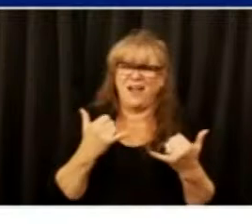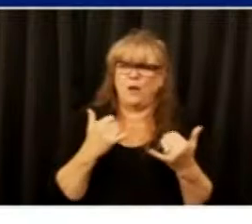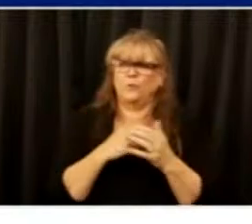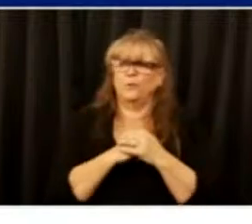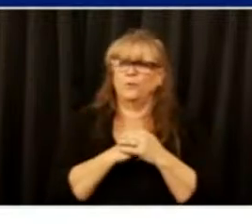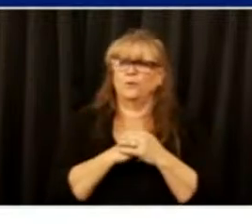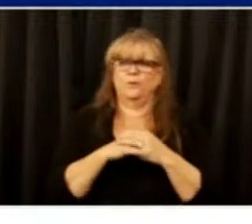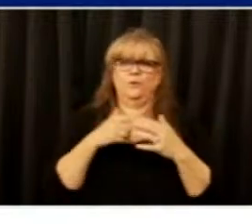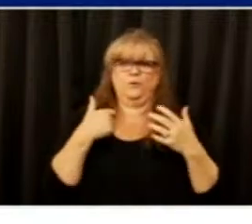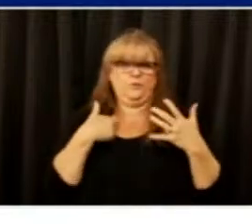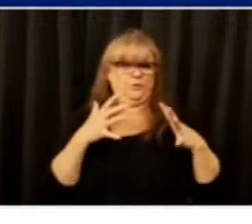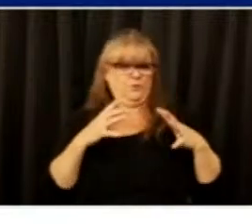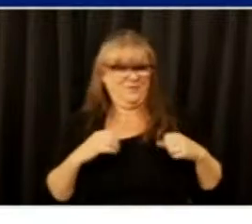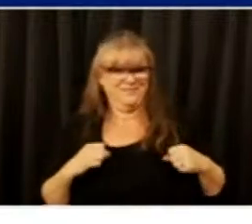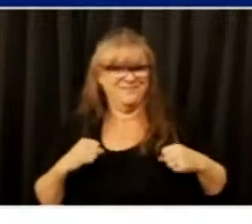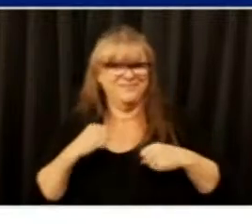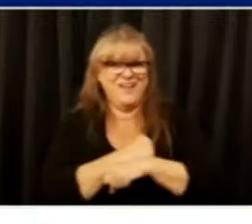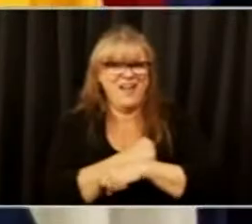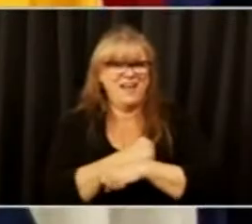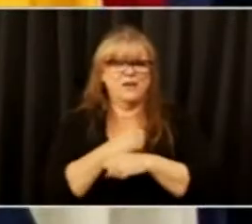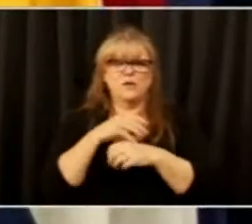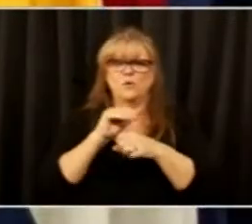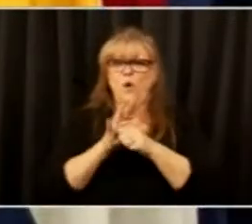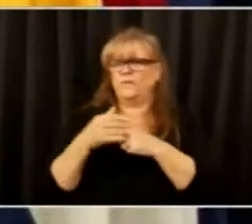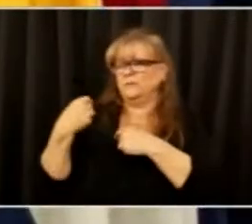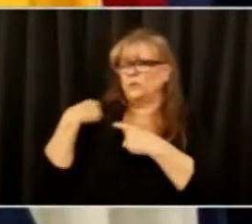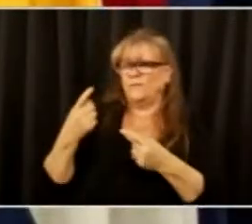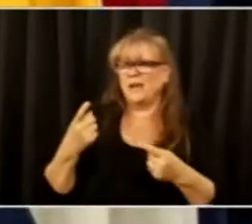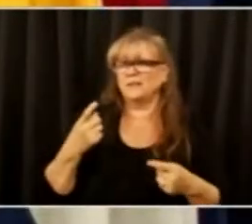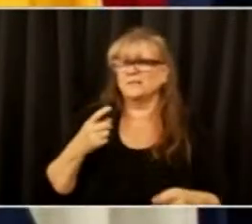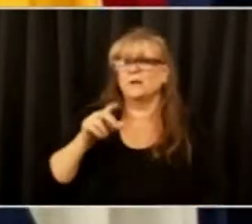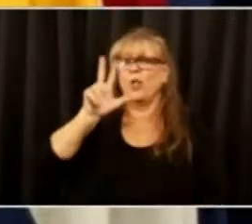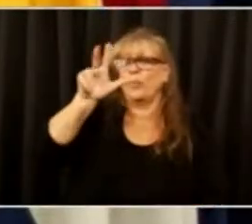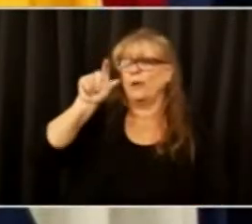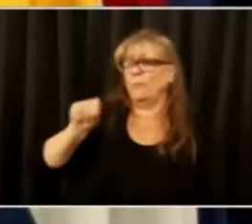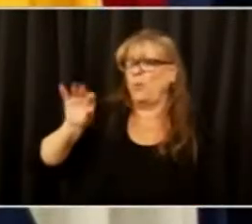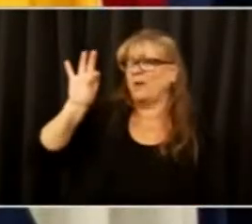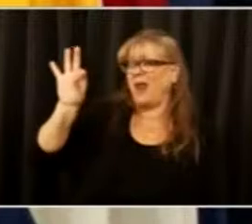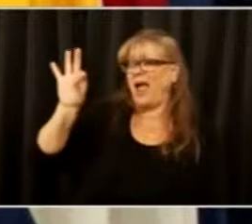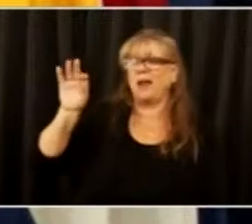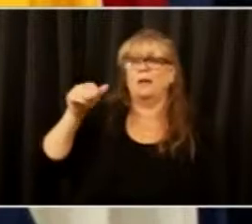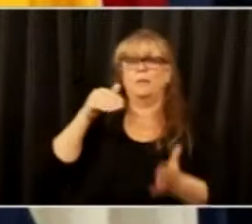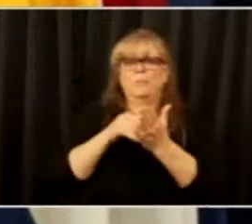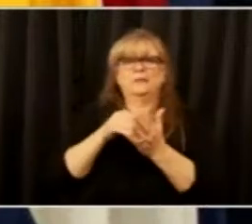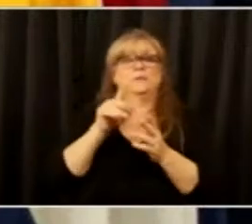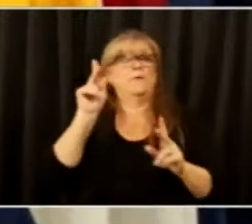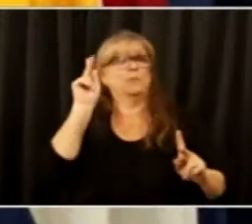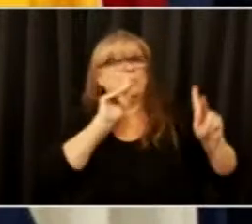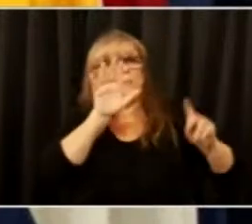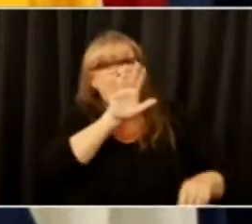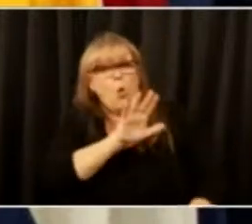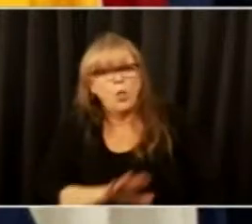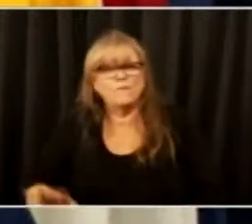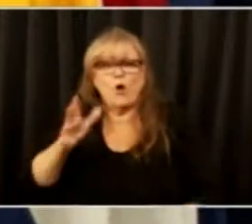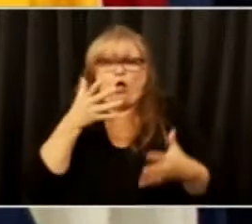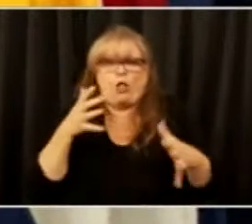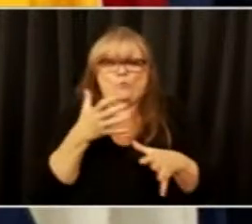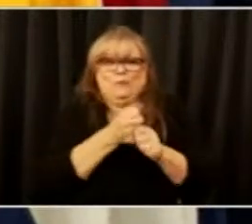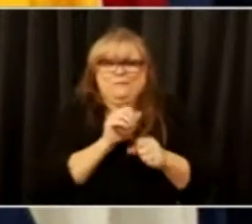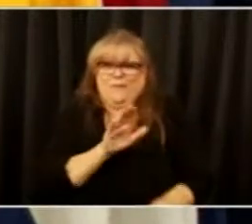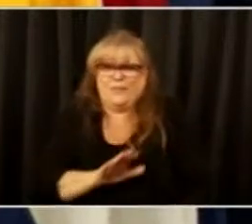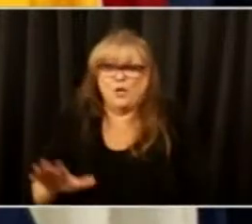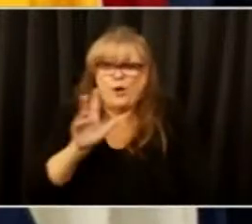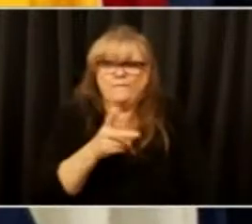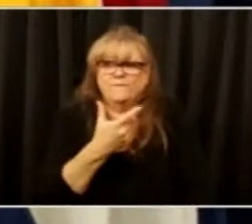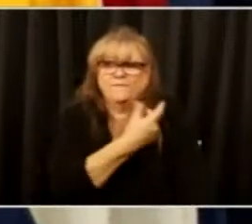for the 2.3 million Coloradans, including myself and many friends and family who've gotten both doses of the vaccine and have now